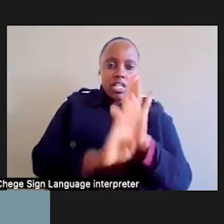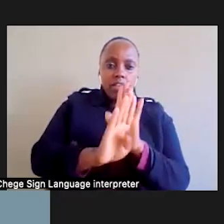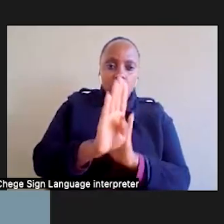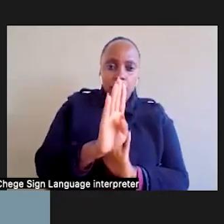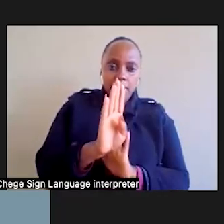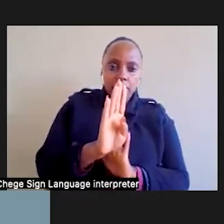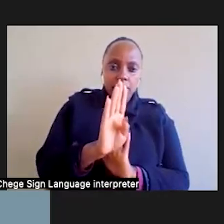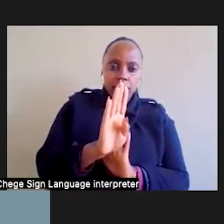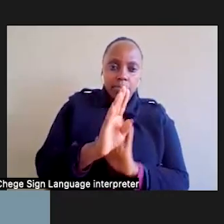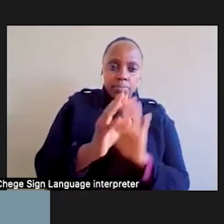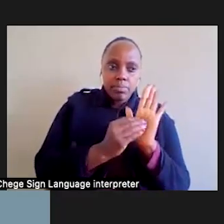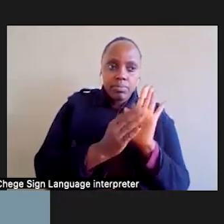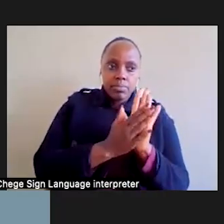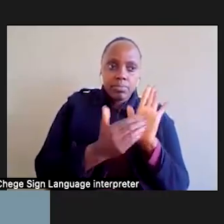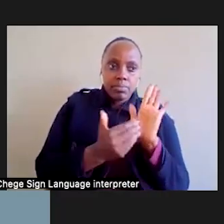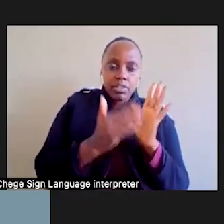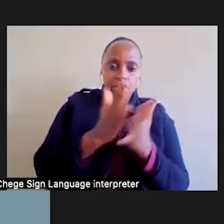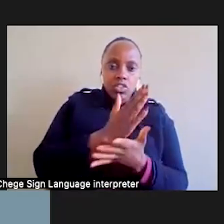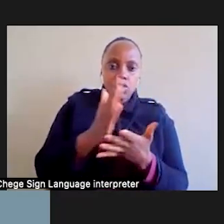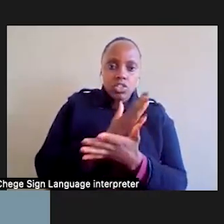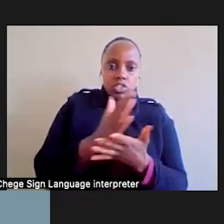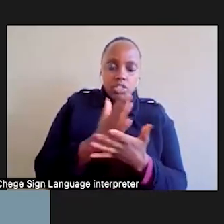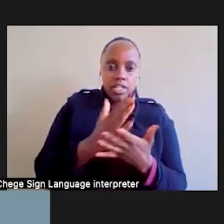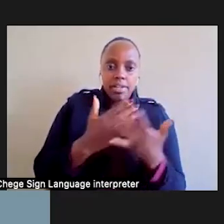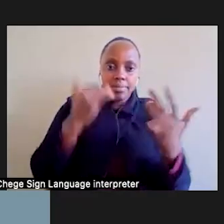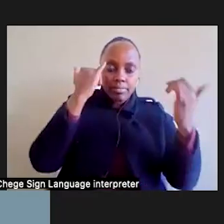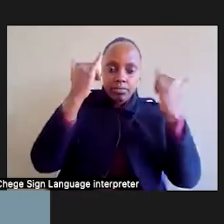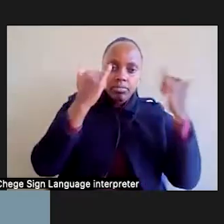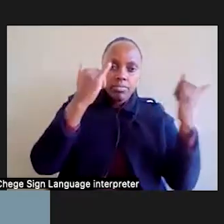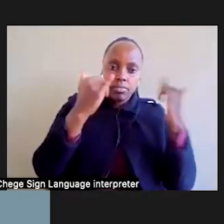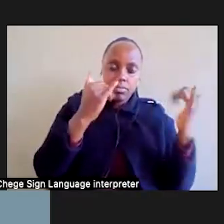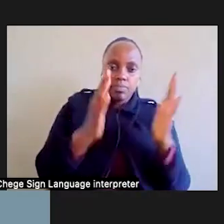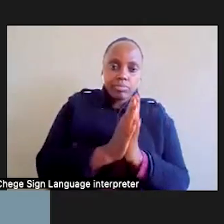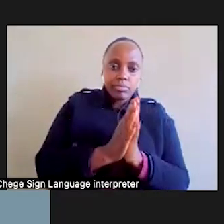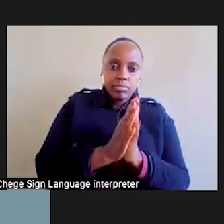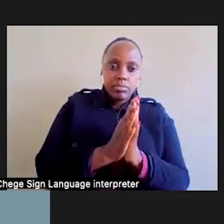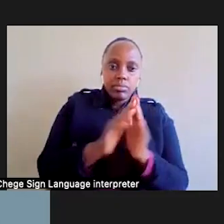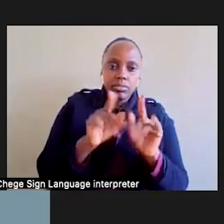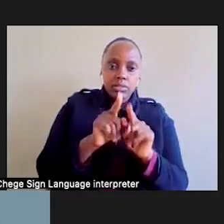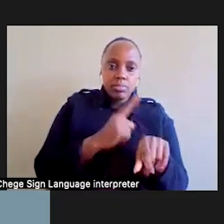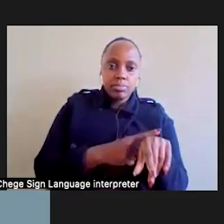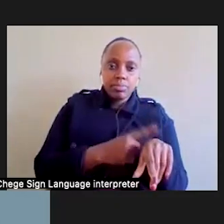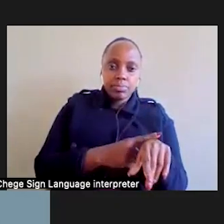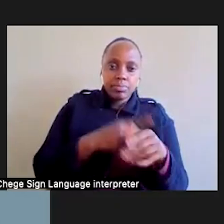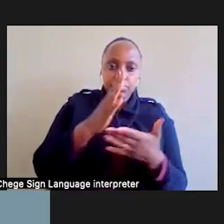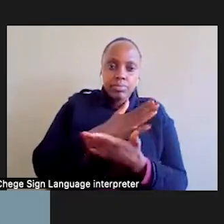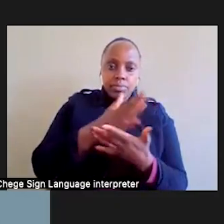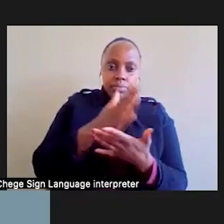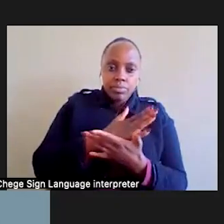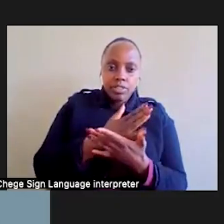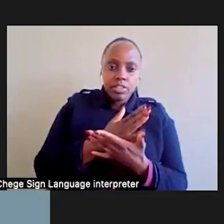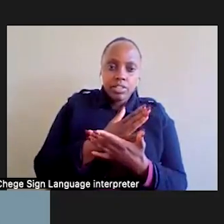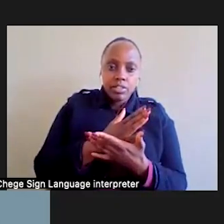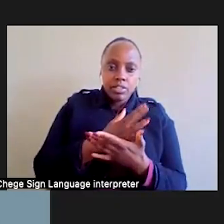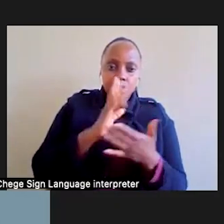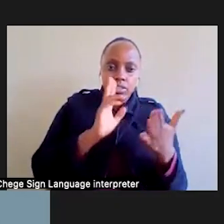to share their insights and to share their insights of